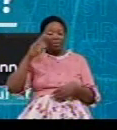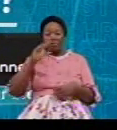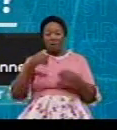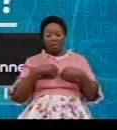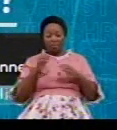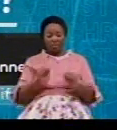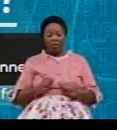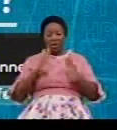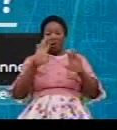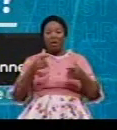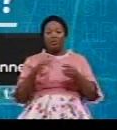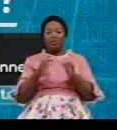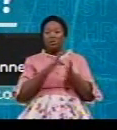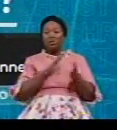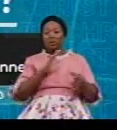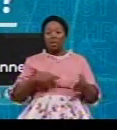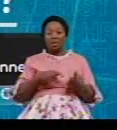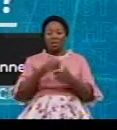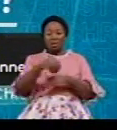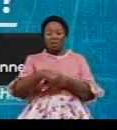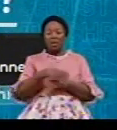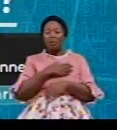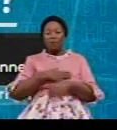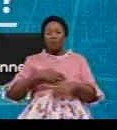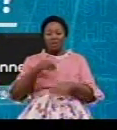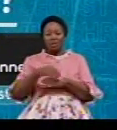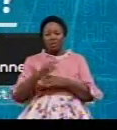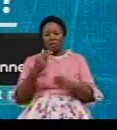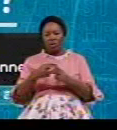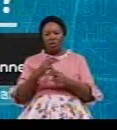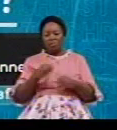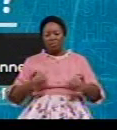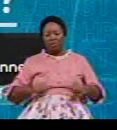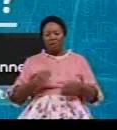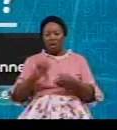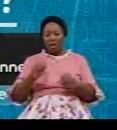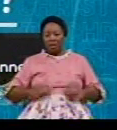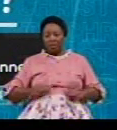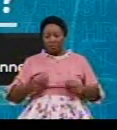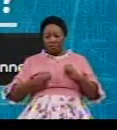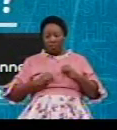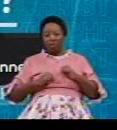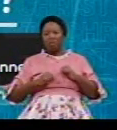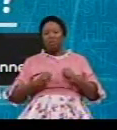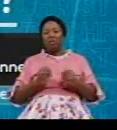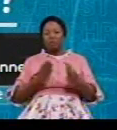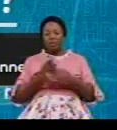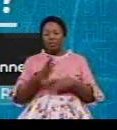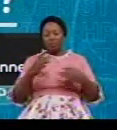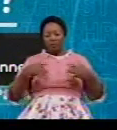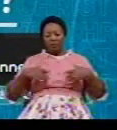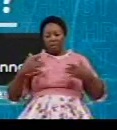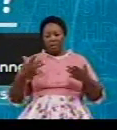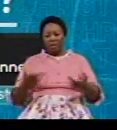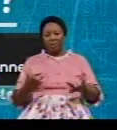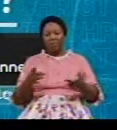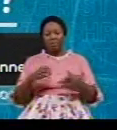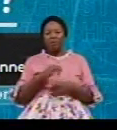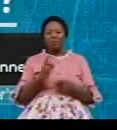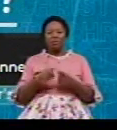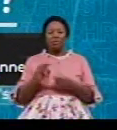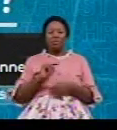your name, phone number, and your location. Somebody say tonight. SMC, tonight.